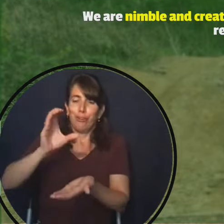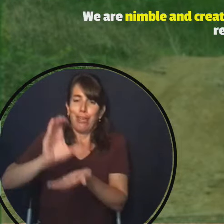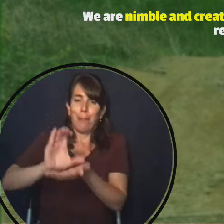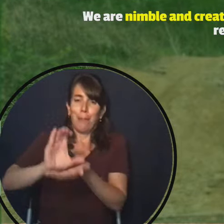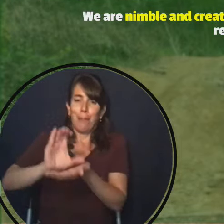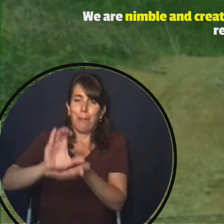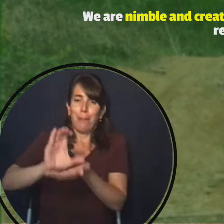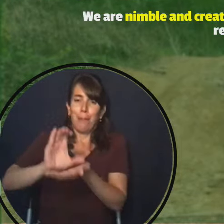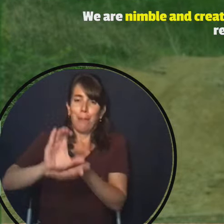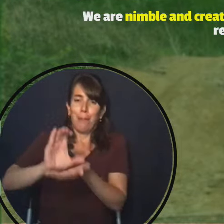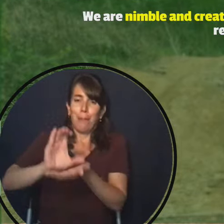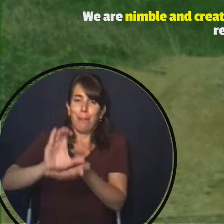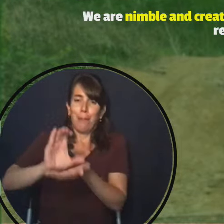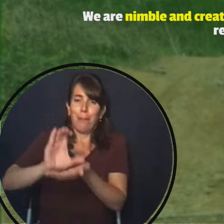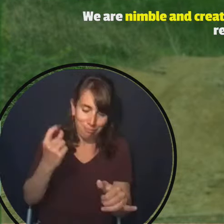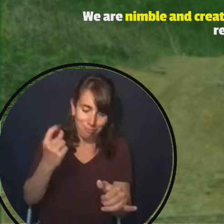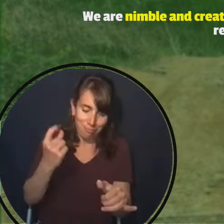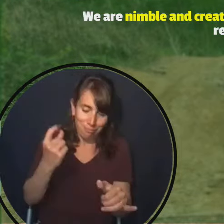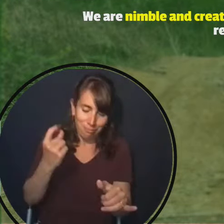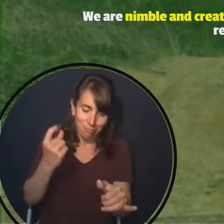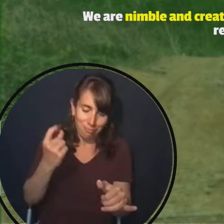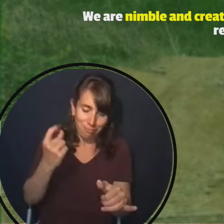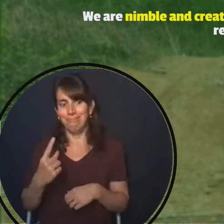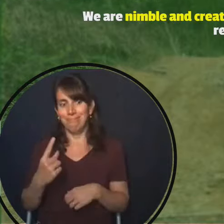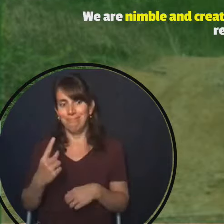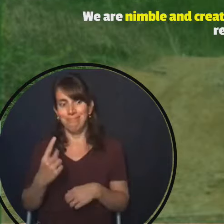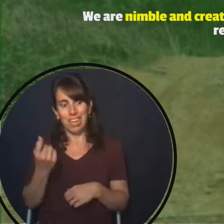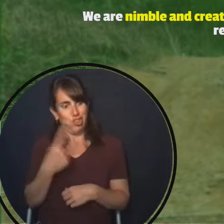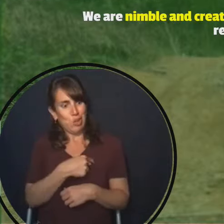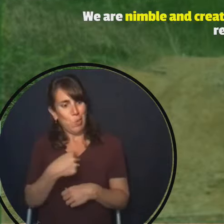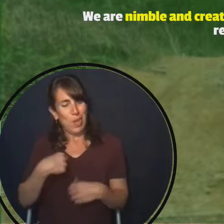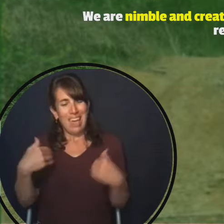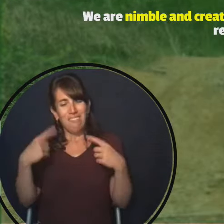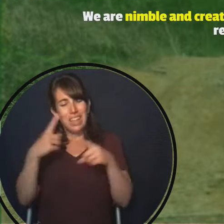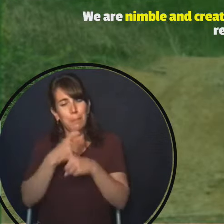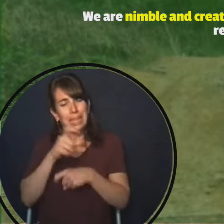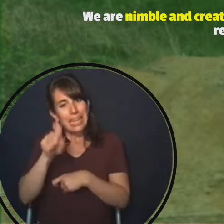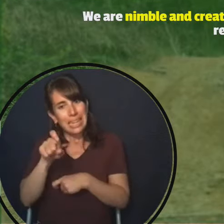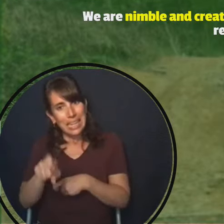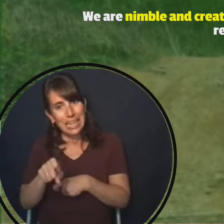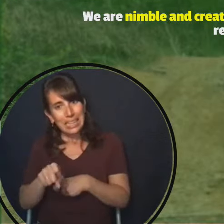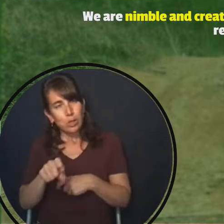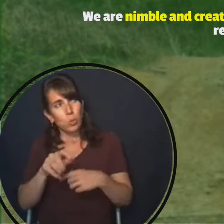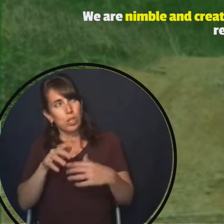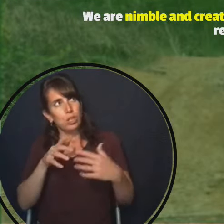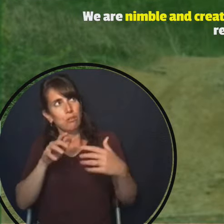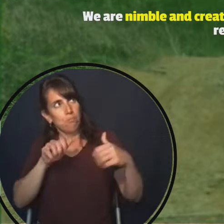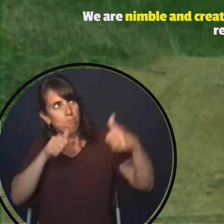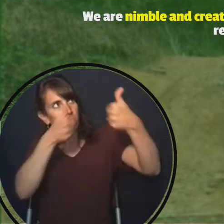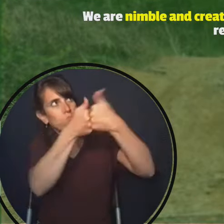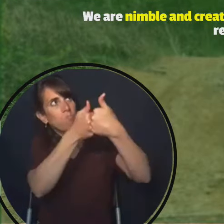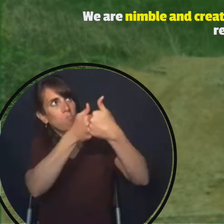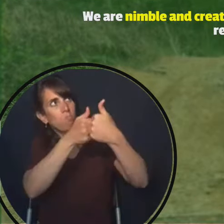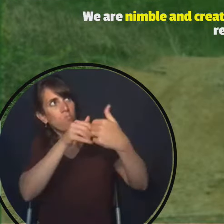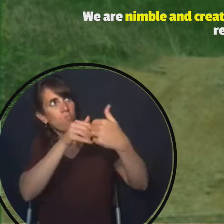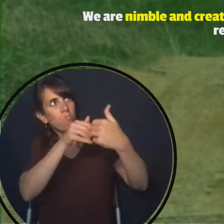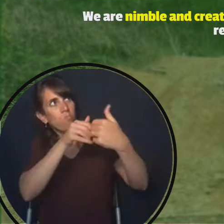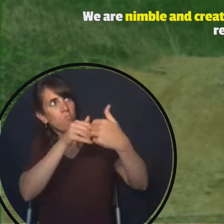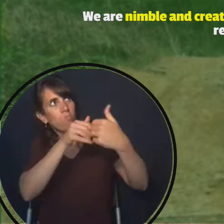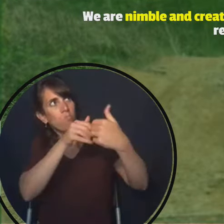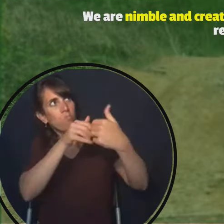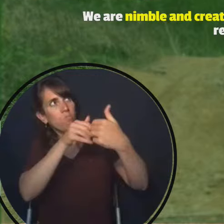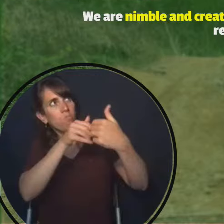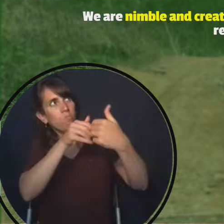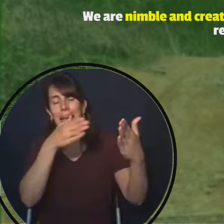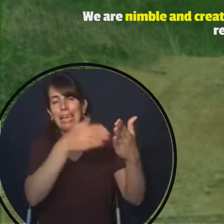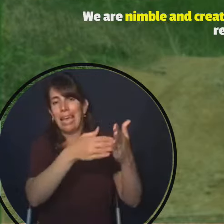all kinds of complicated needs. We're fighting back against the state. So we get to use all the legal resources that are disposable, which